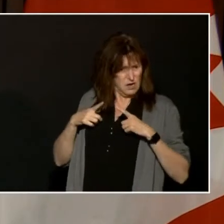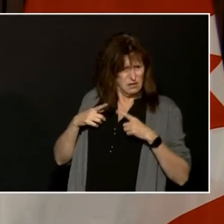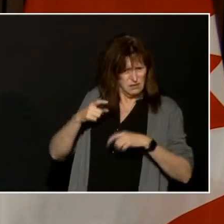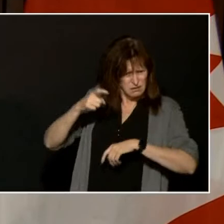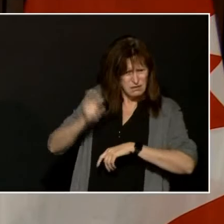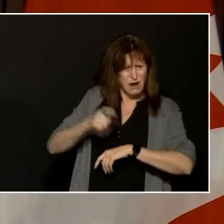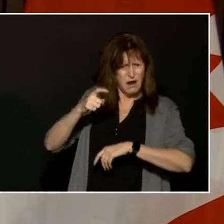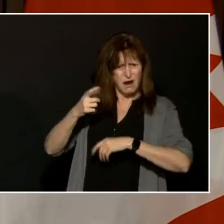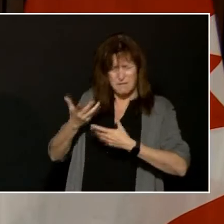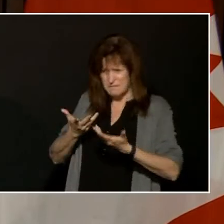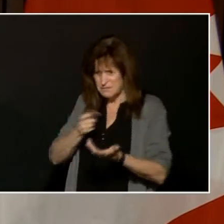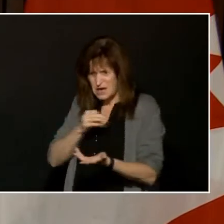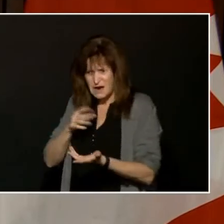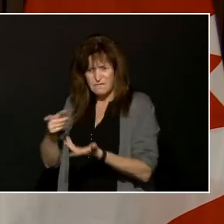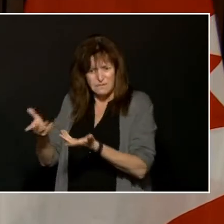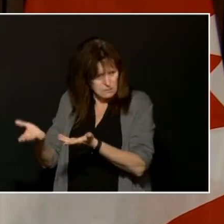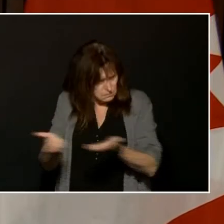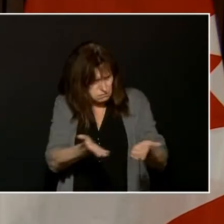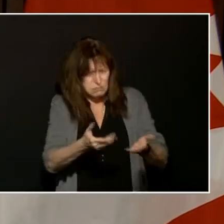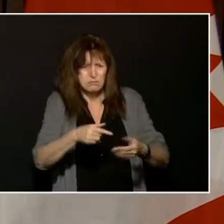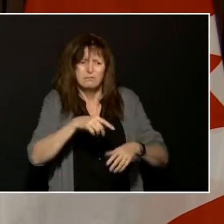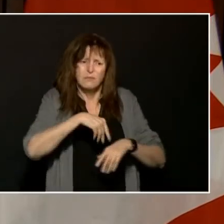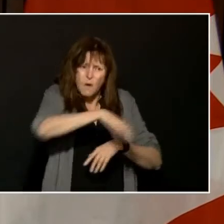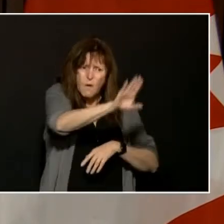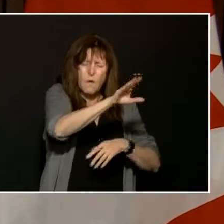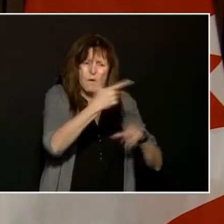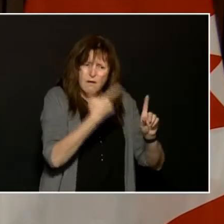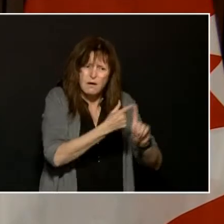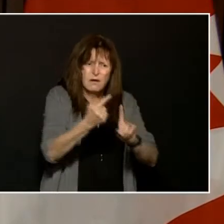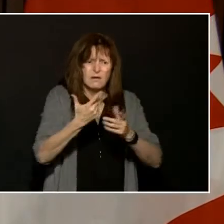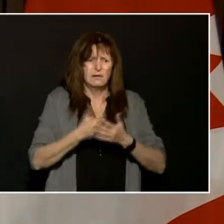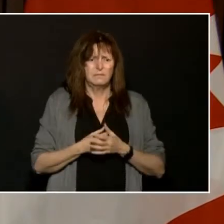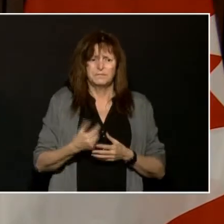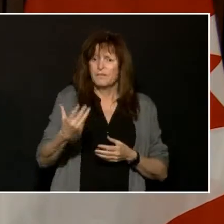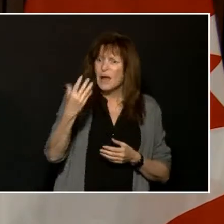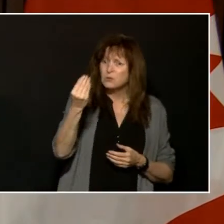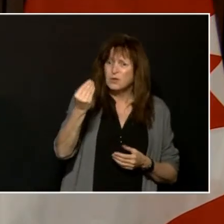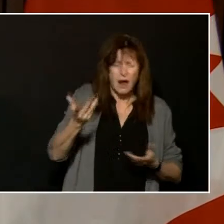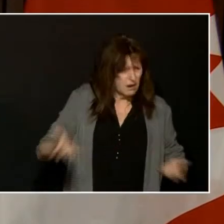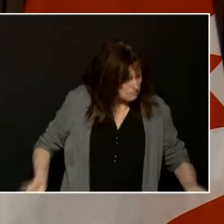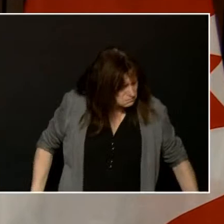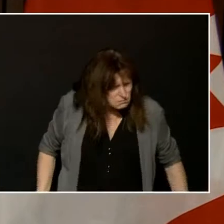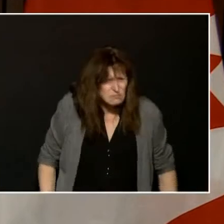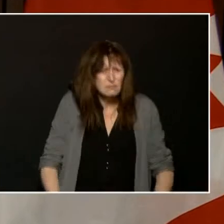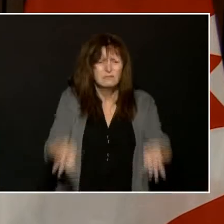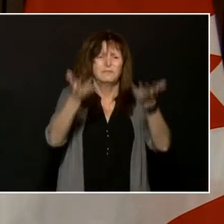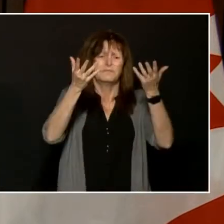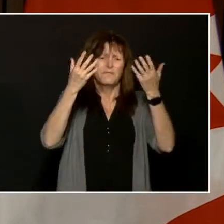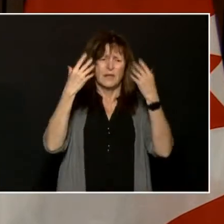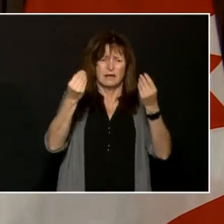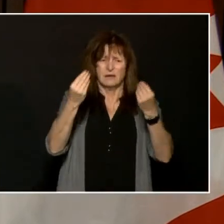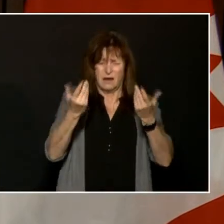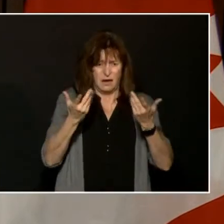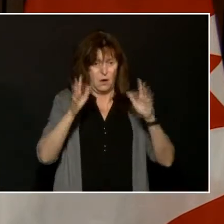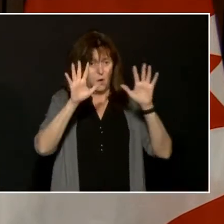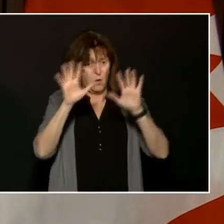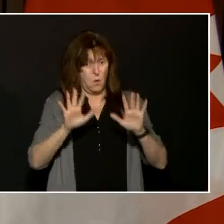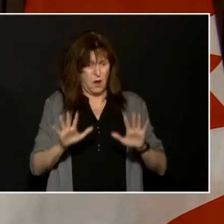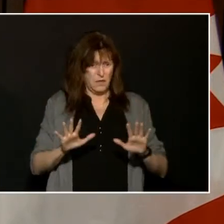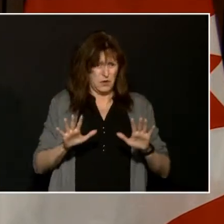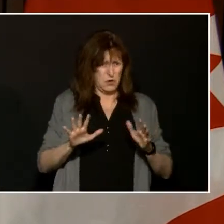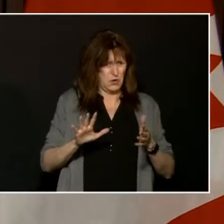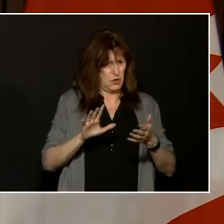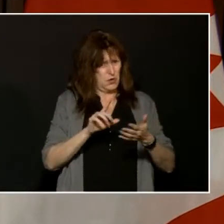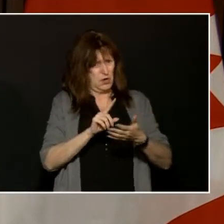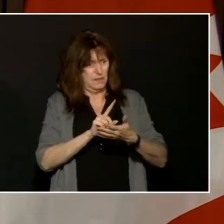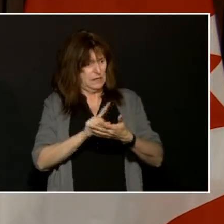it outside. The weather may not be as great next week as it was this week, but if you're meeting folks, please do